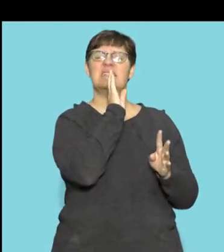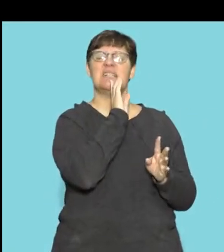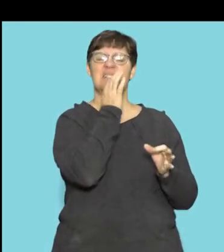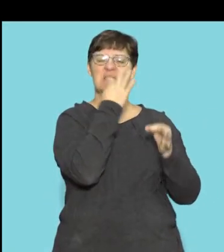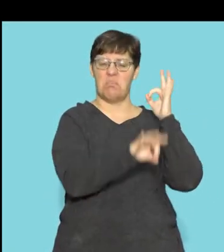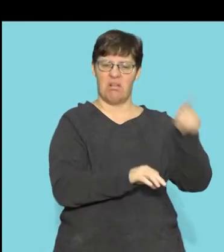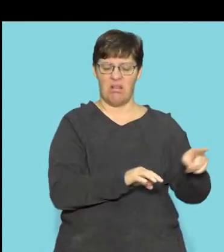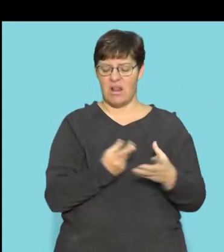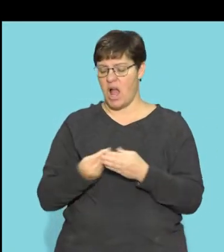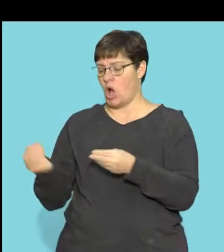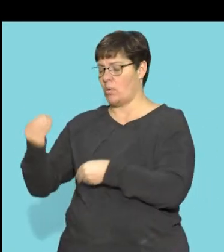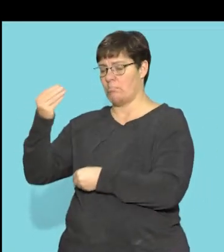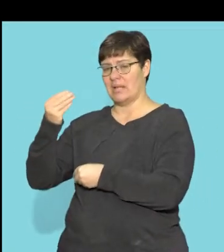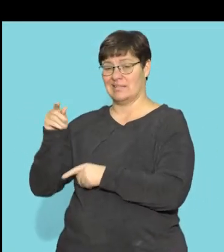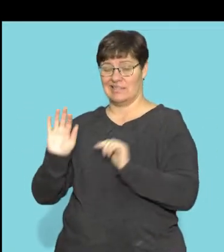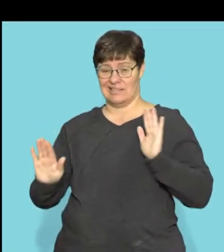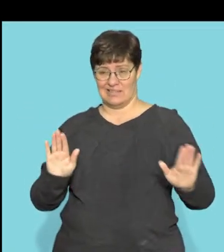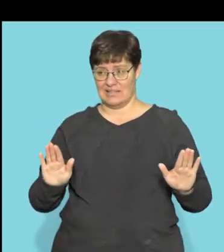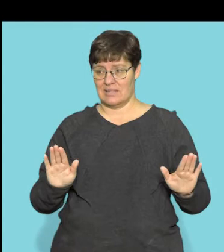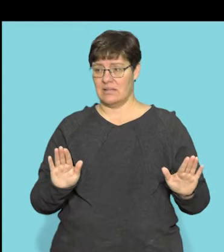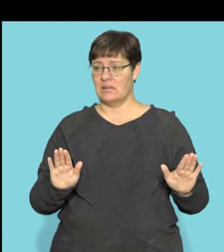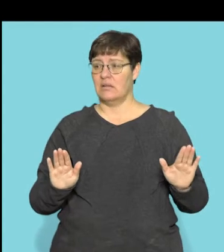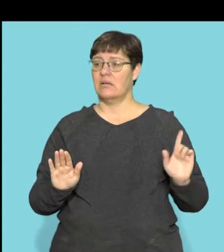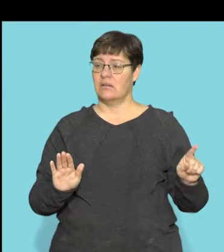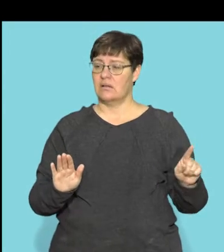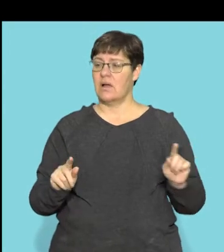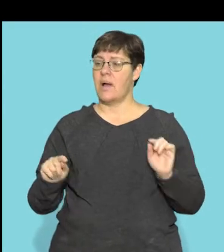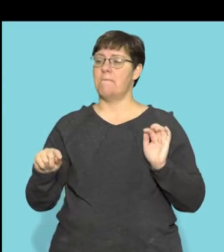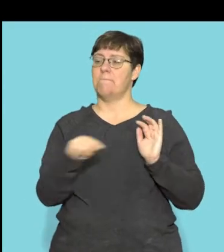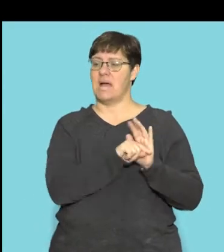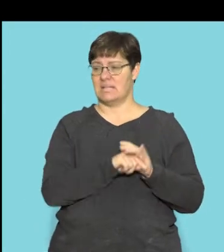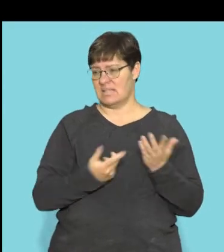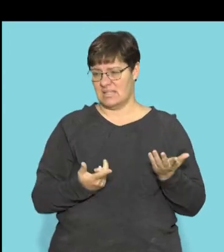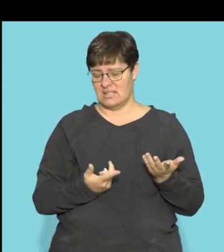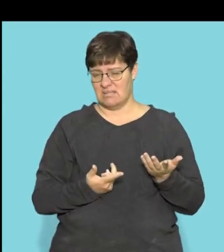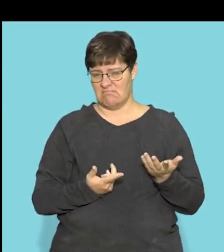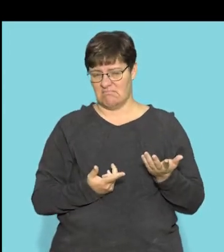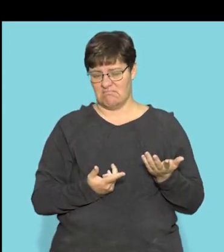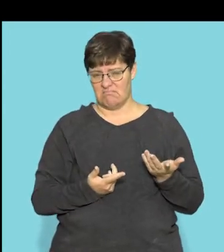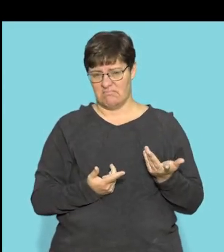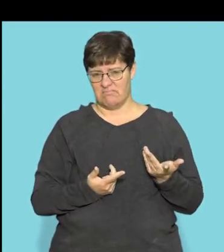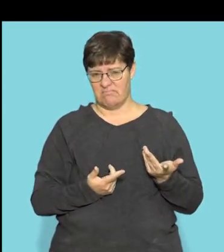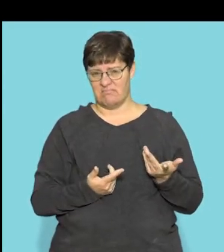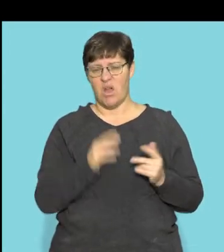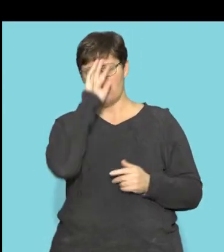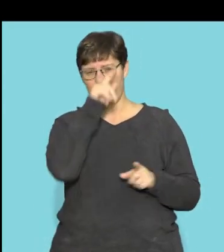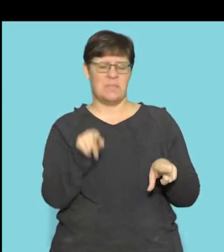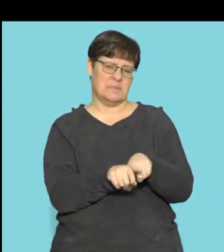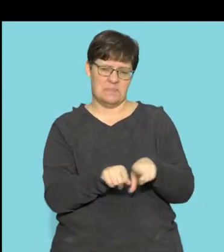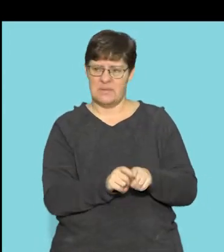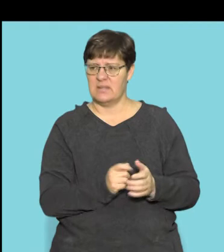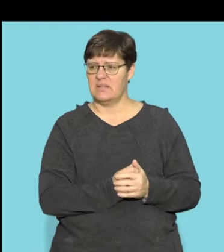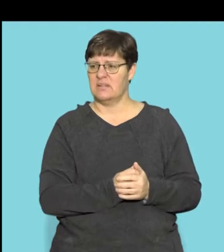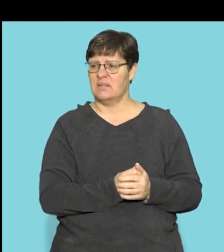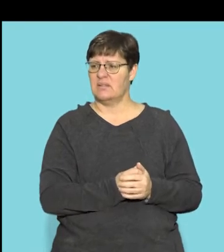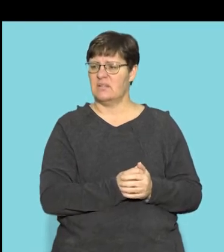simple interest and compound interest, but with a minus, right? That's just how we can say, remember